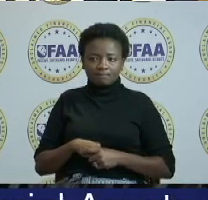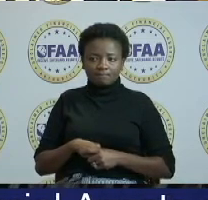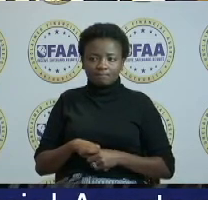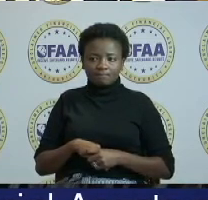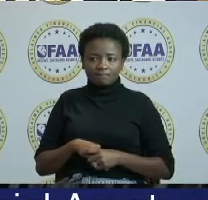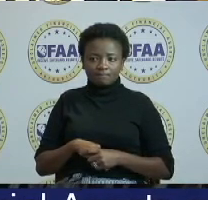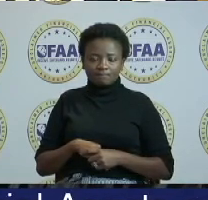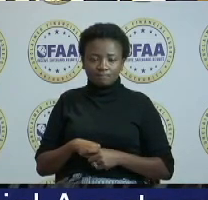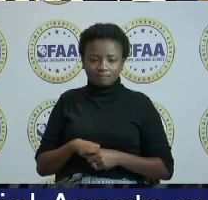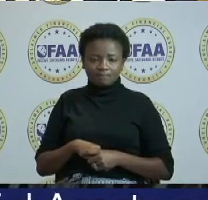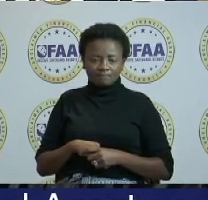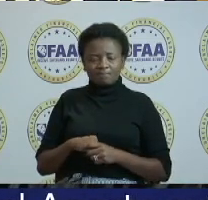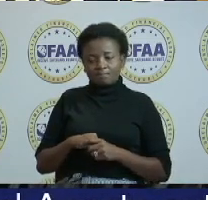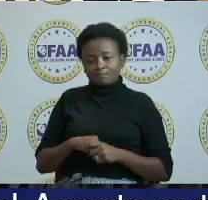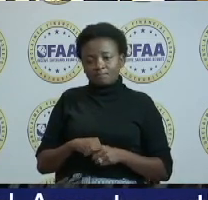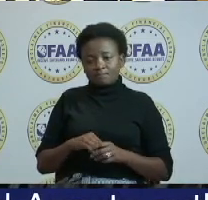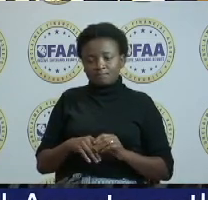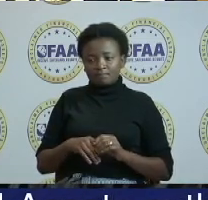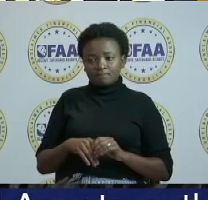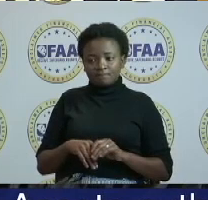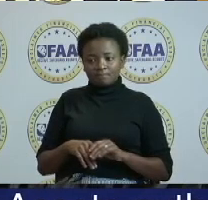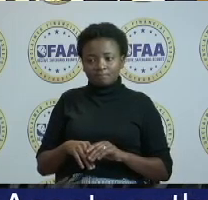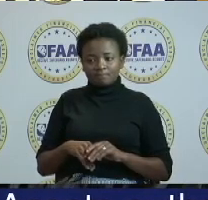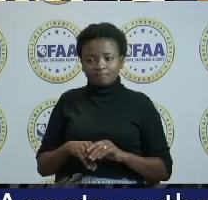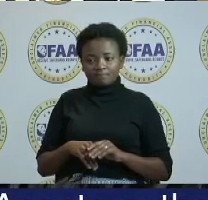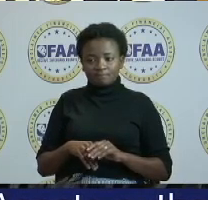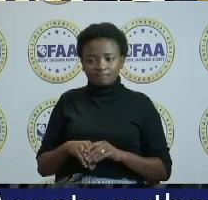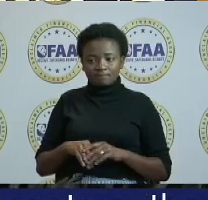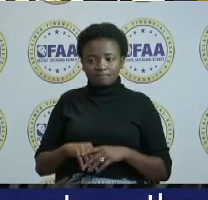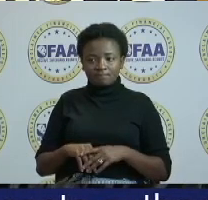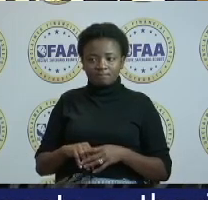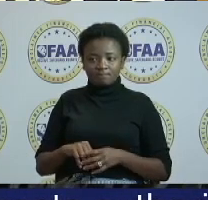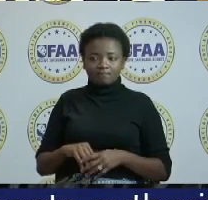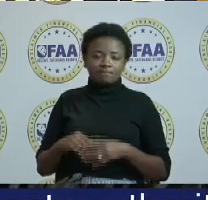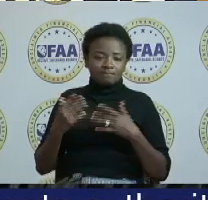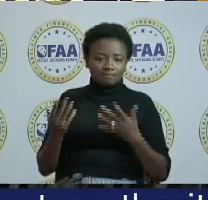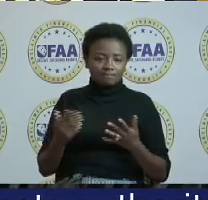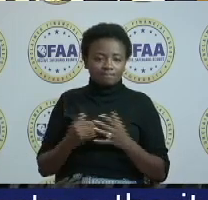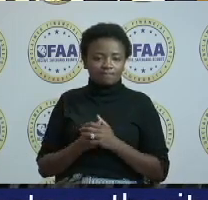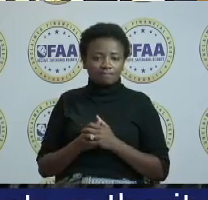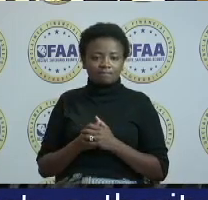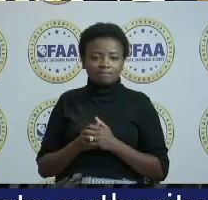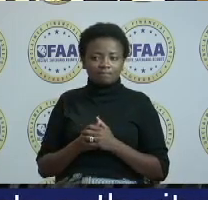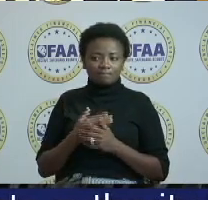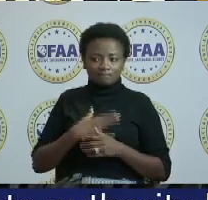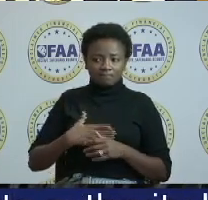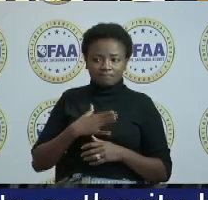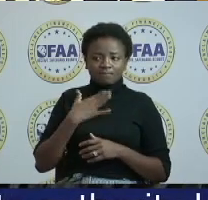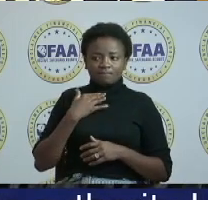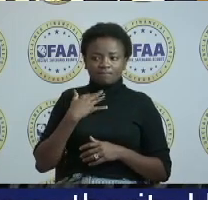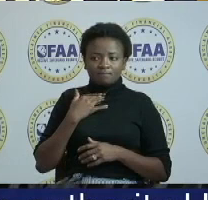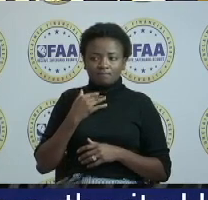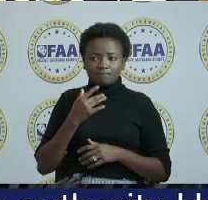of ensuring that man is reunited. But before you do that, Beatrice, I'd like to bring up to speed in regards to the polls. We had asked you,